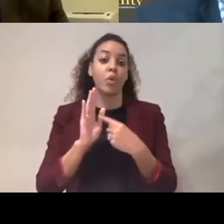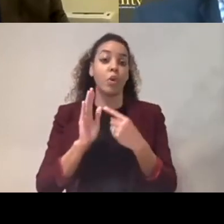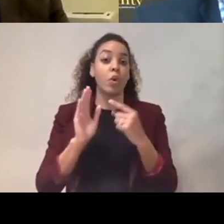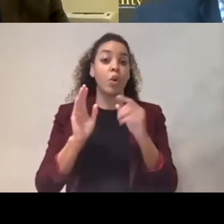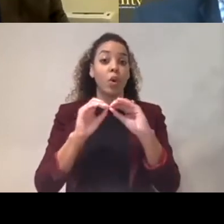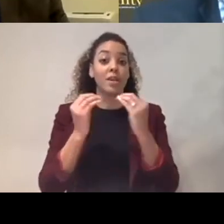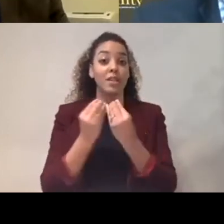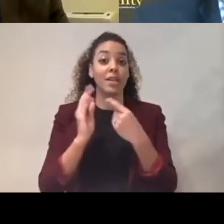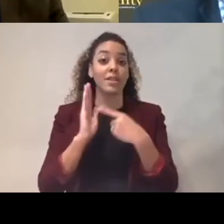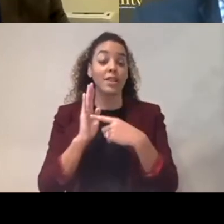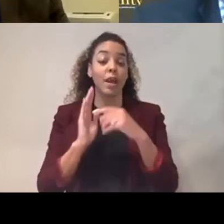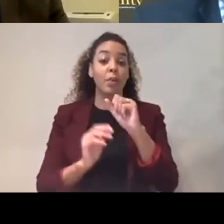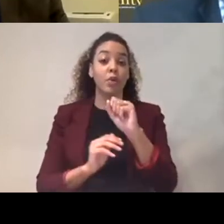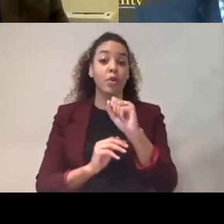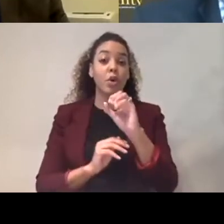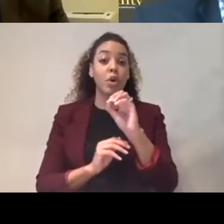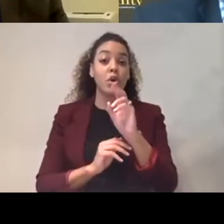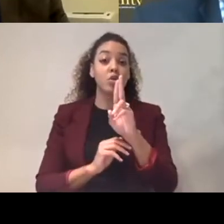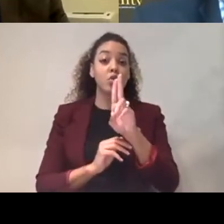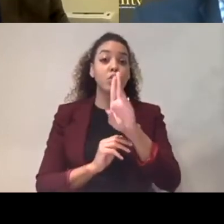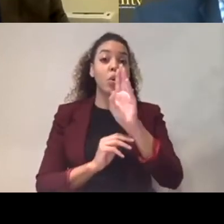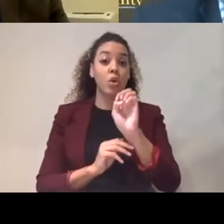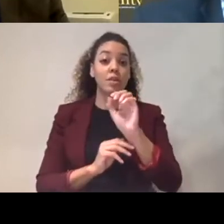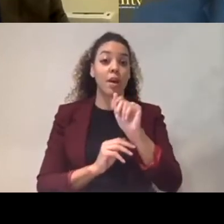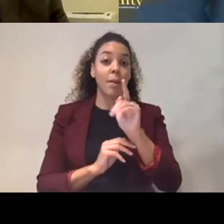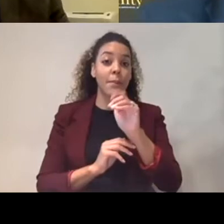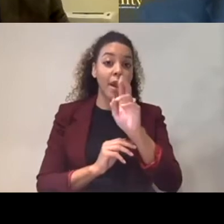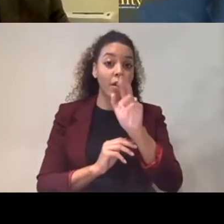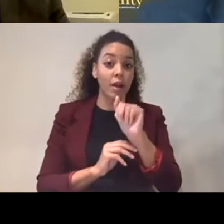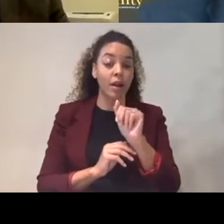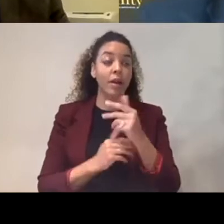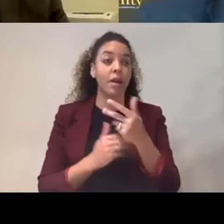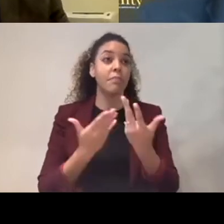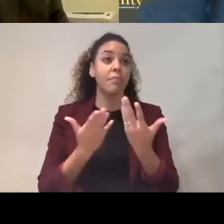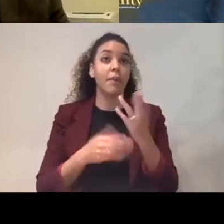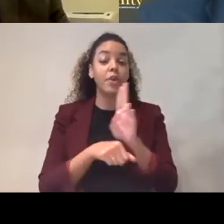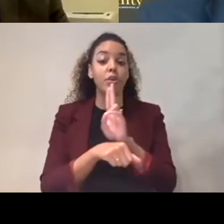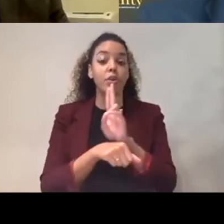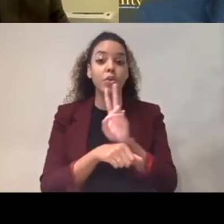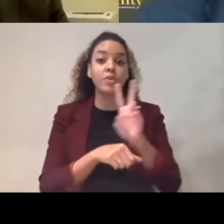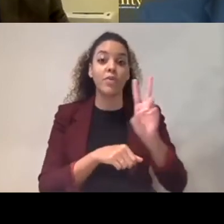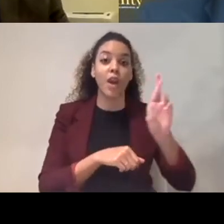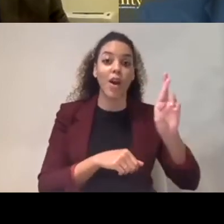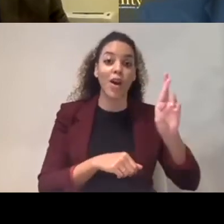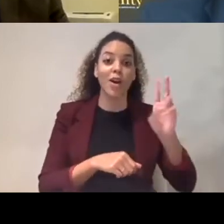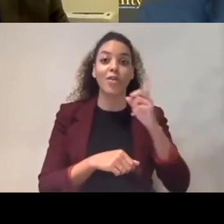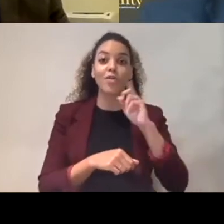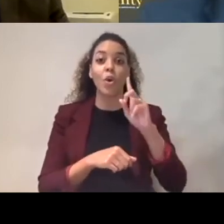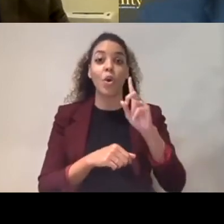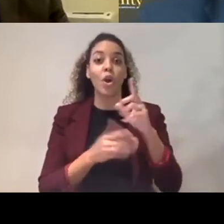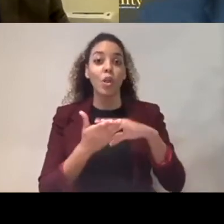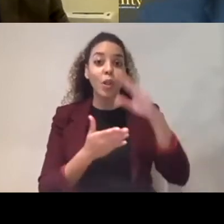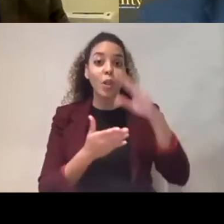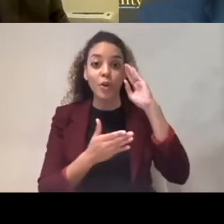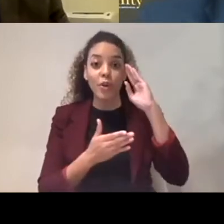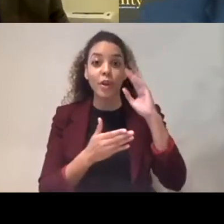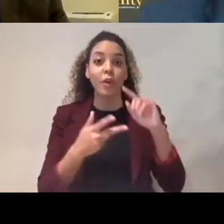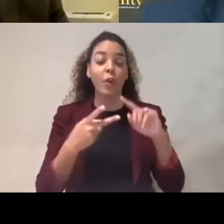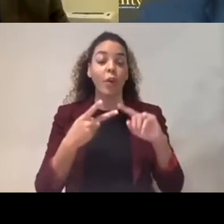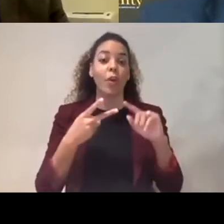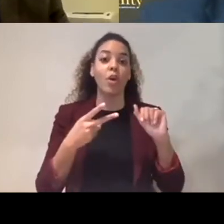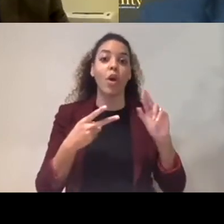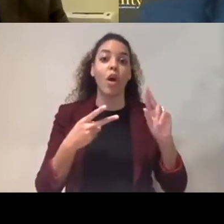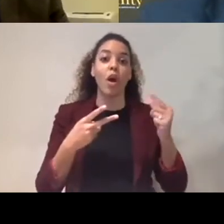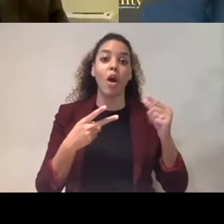groups. So using virtual reality for experiential learning, using augmented reality for employment